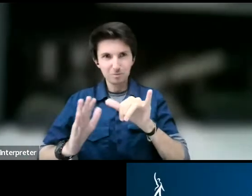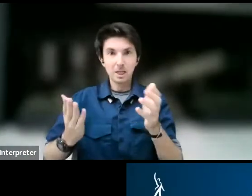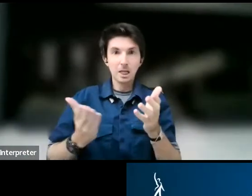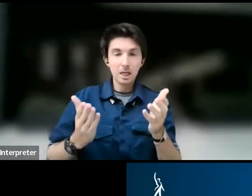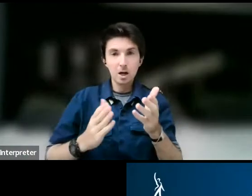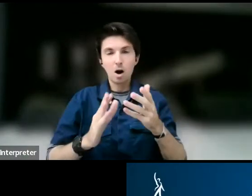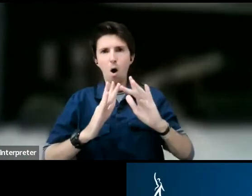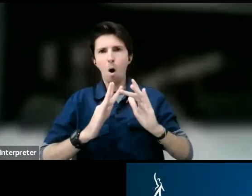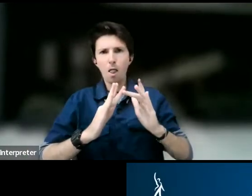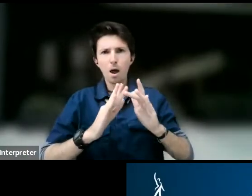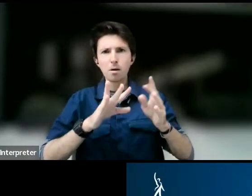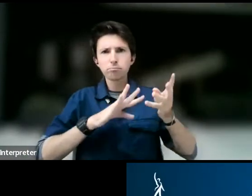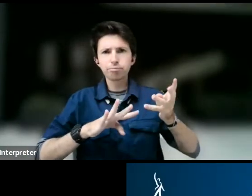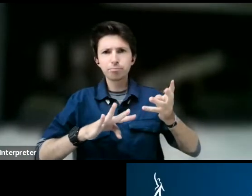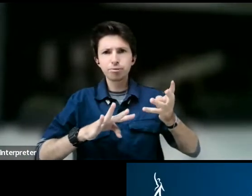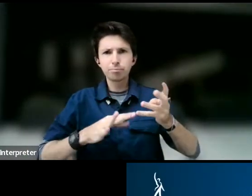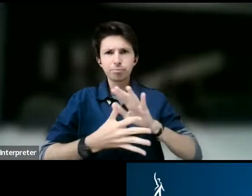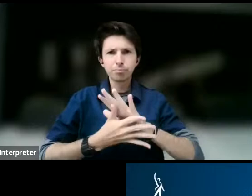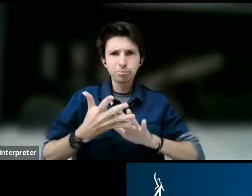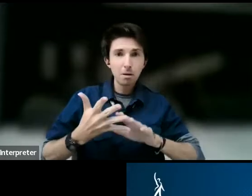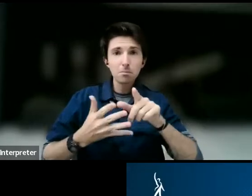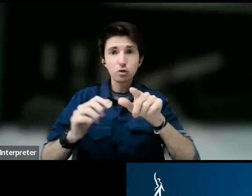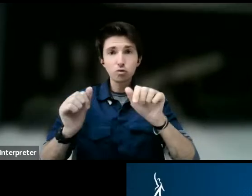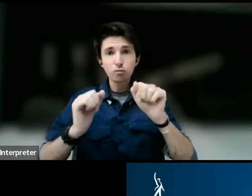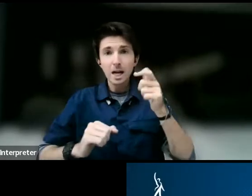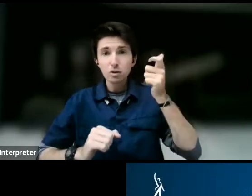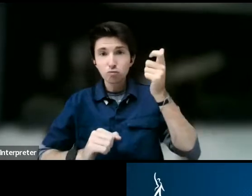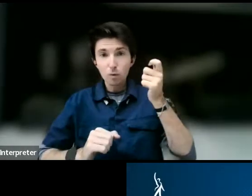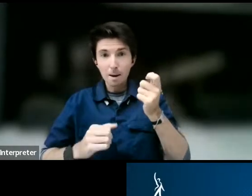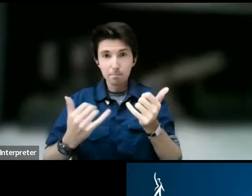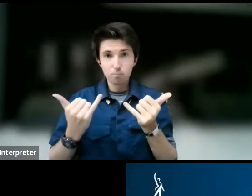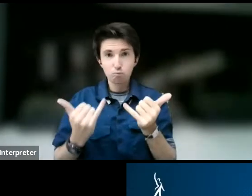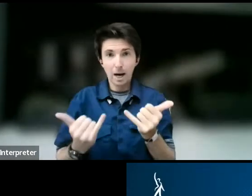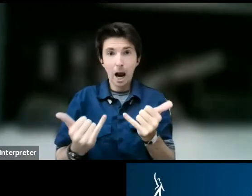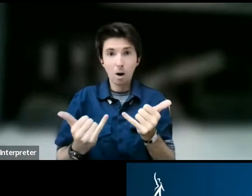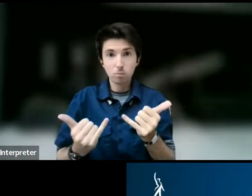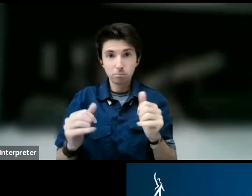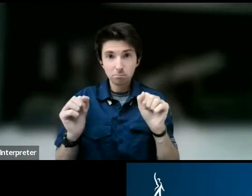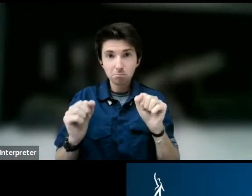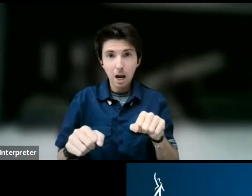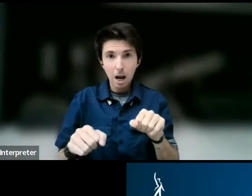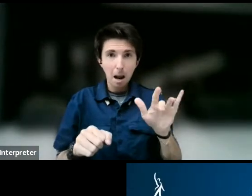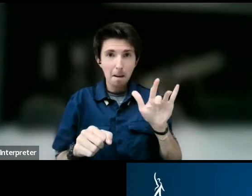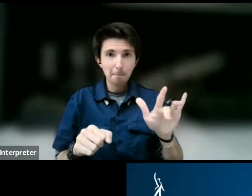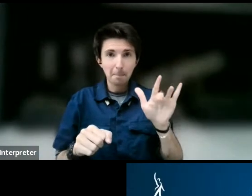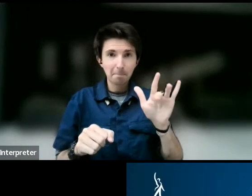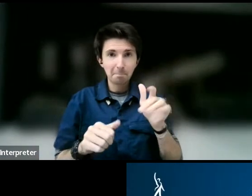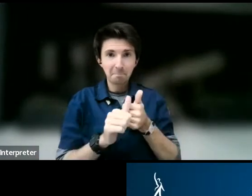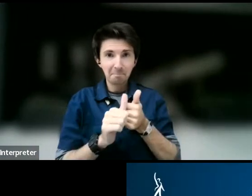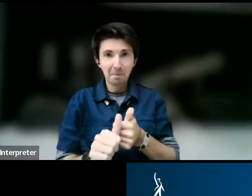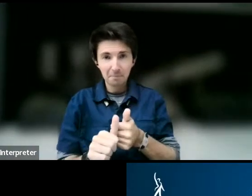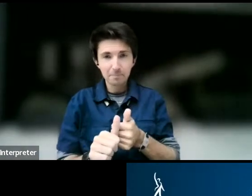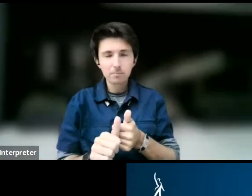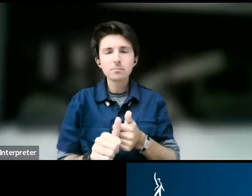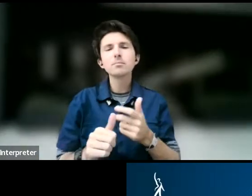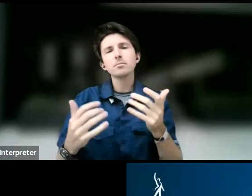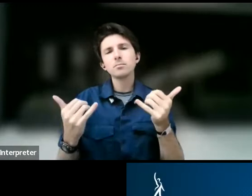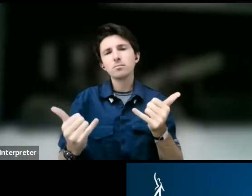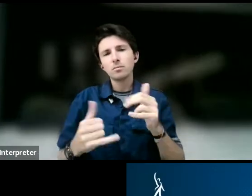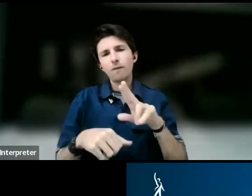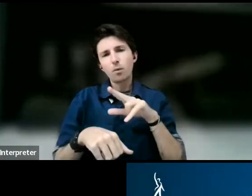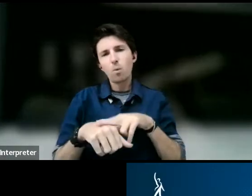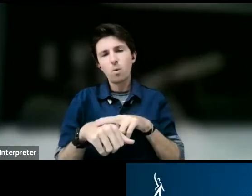channel, which you can even do right now. Today, as always, we are joined by American Sign Language interpreter,